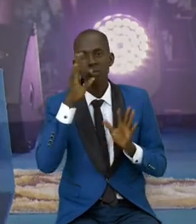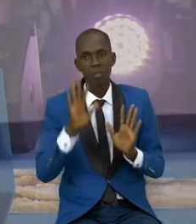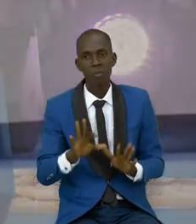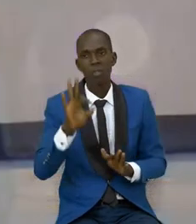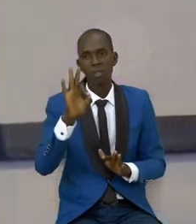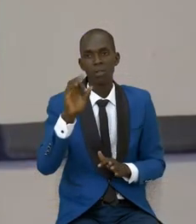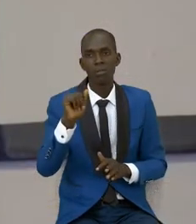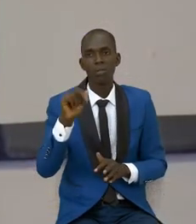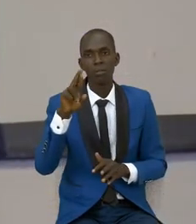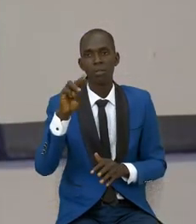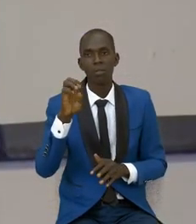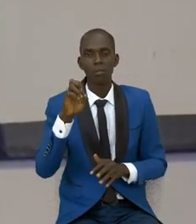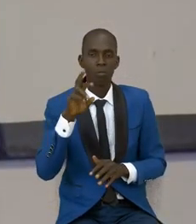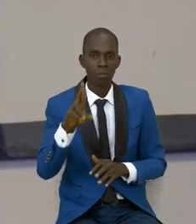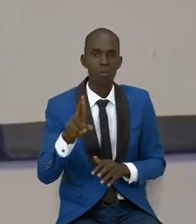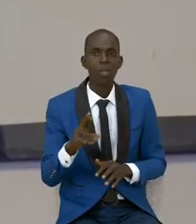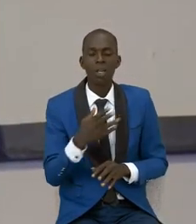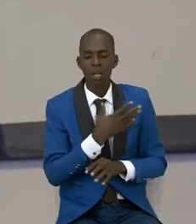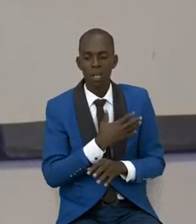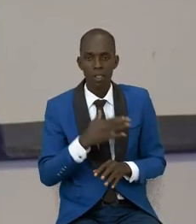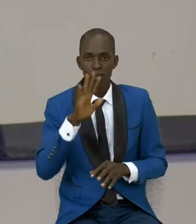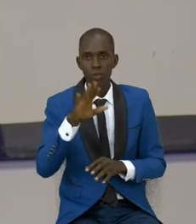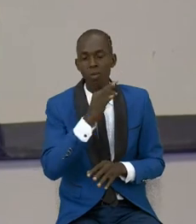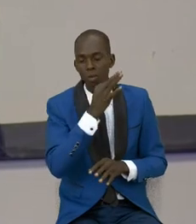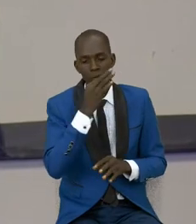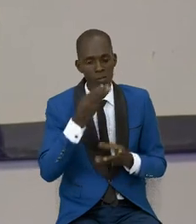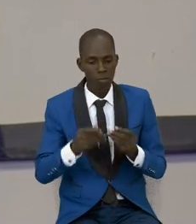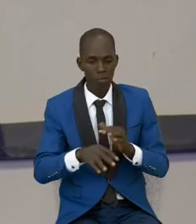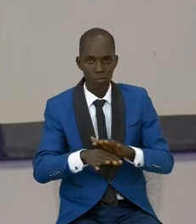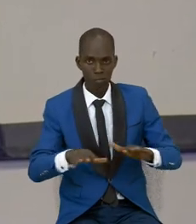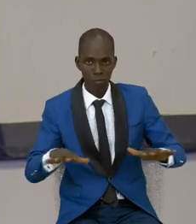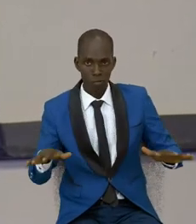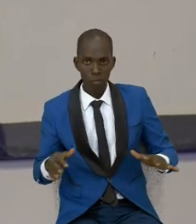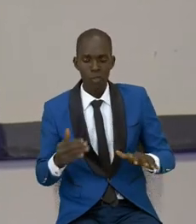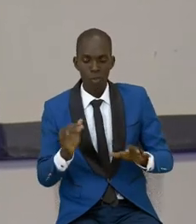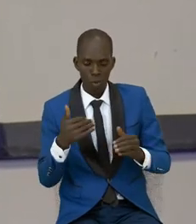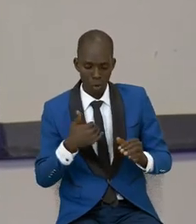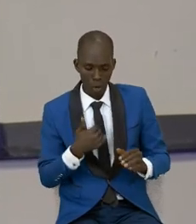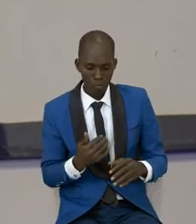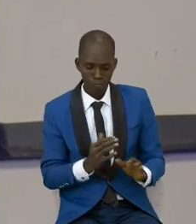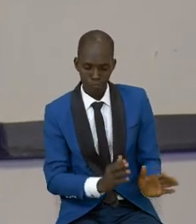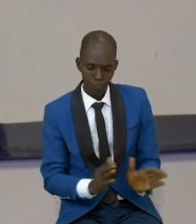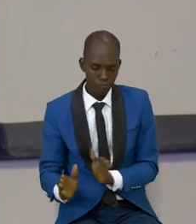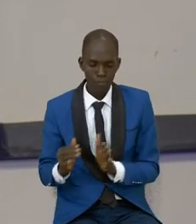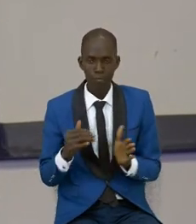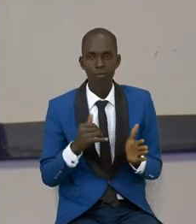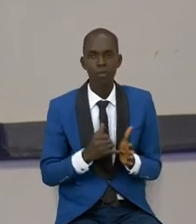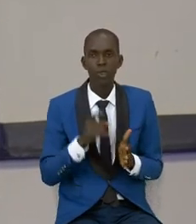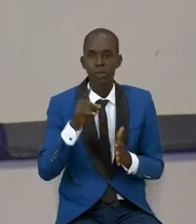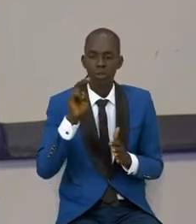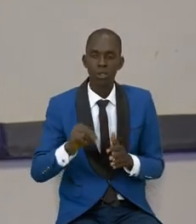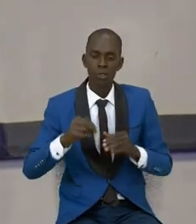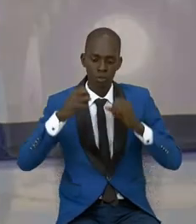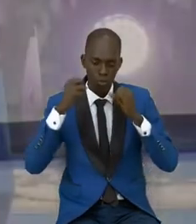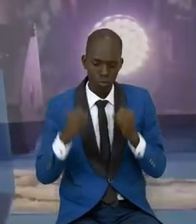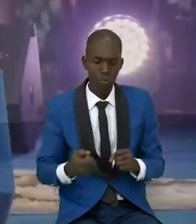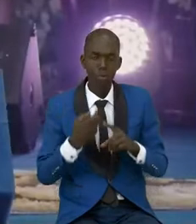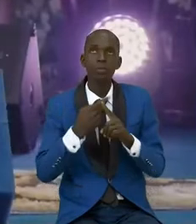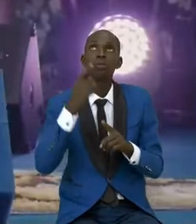And the farm I cultivate, I need strength from God. The farm I cultivate, I